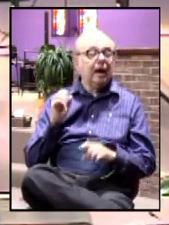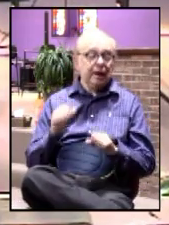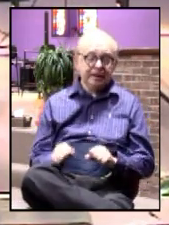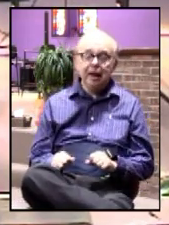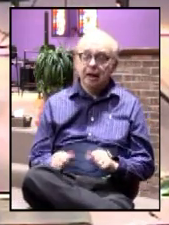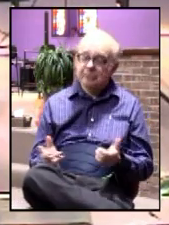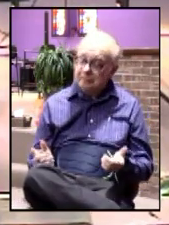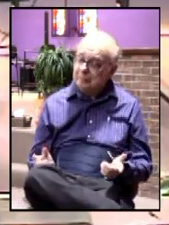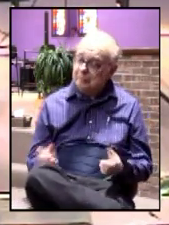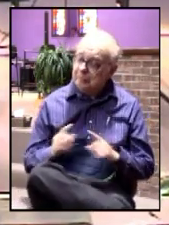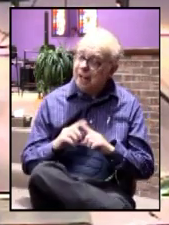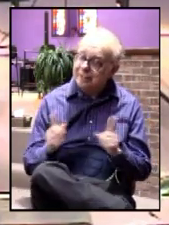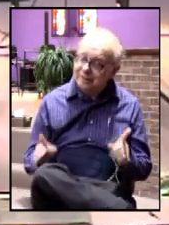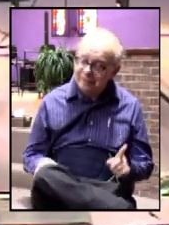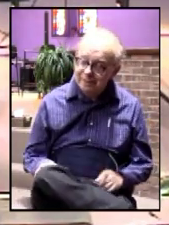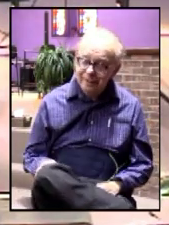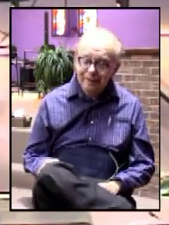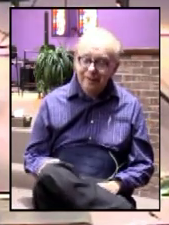I can,